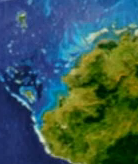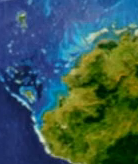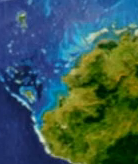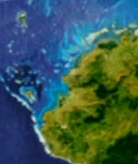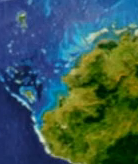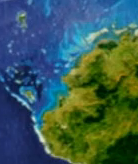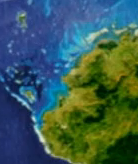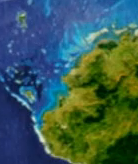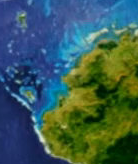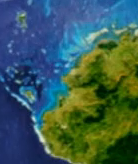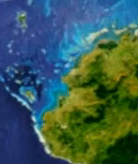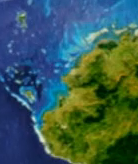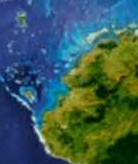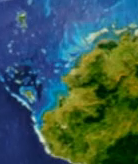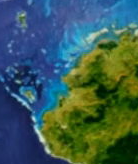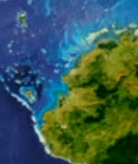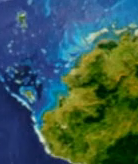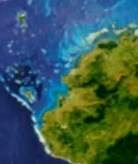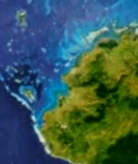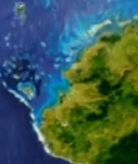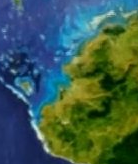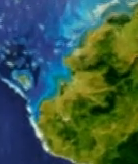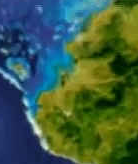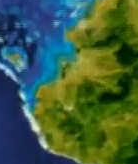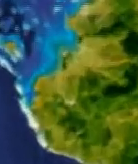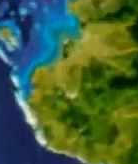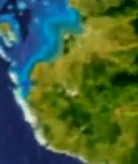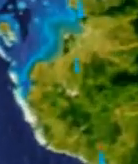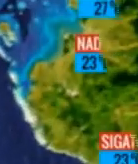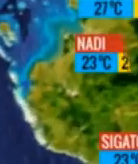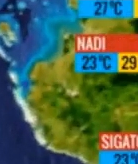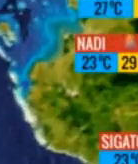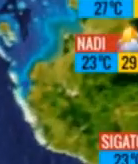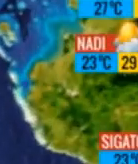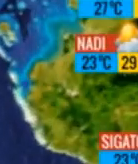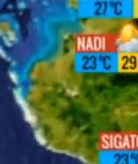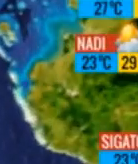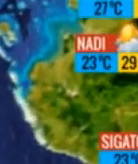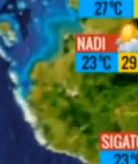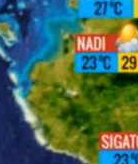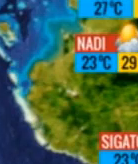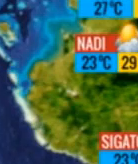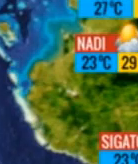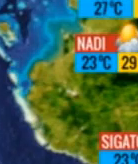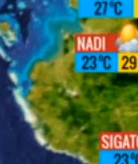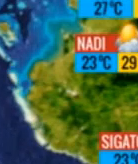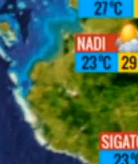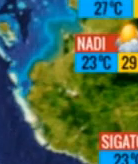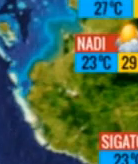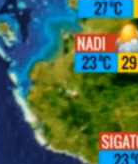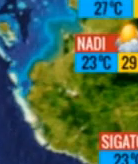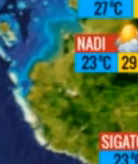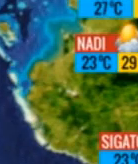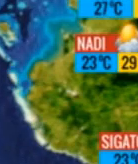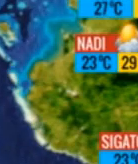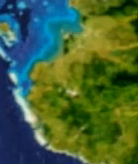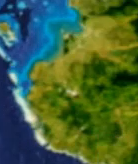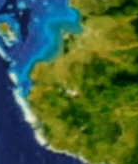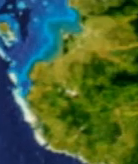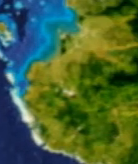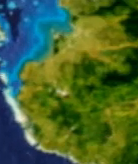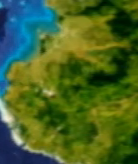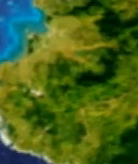of Fiji. Looking at the weather around the country, in the west, mostly cloudy and humid conditions, followed by showers late